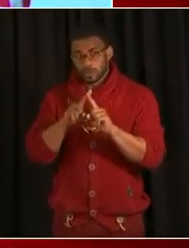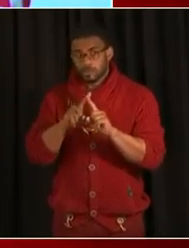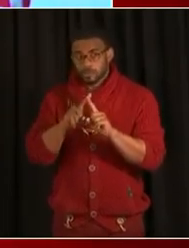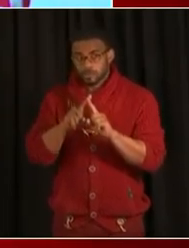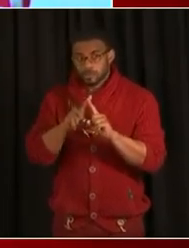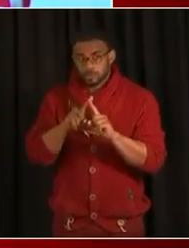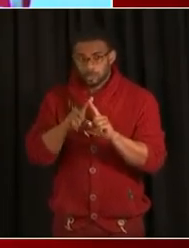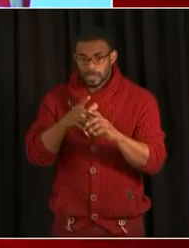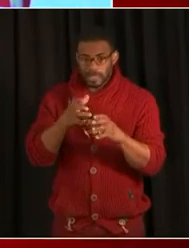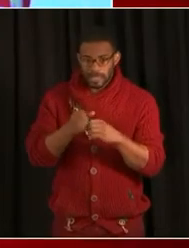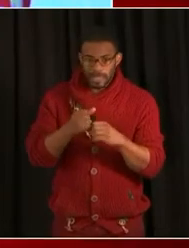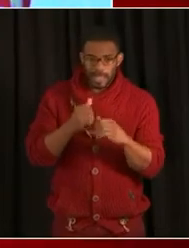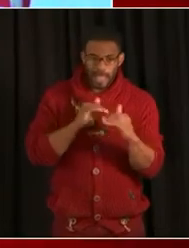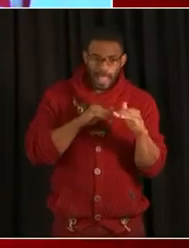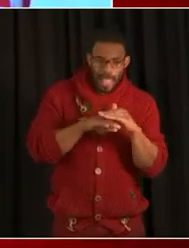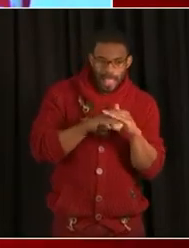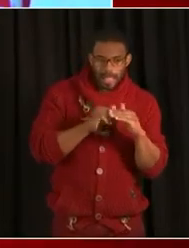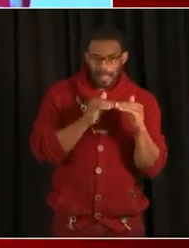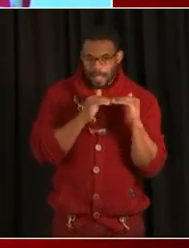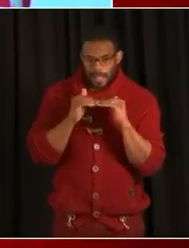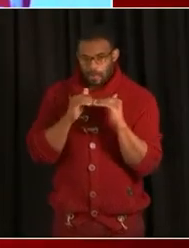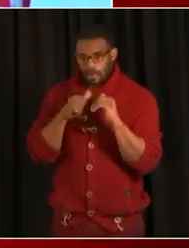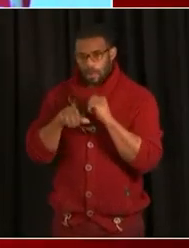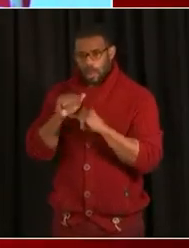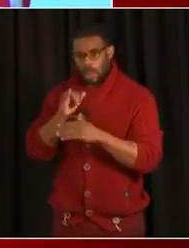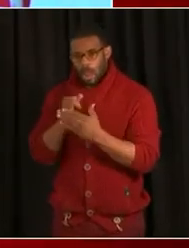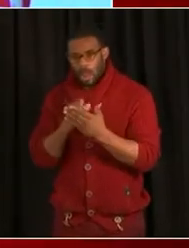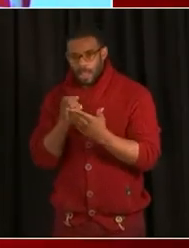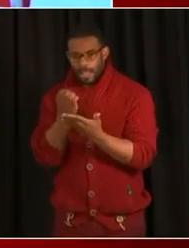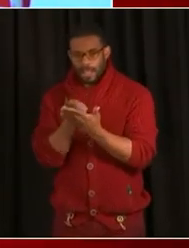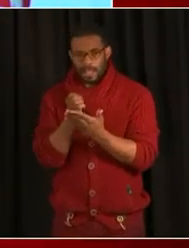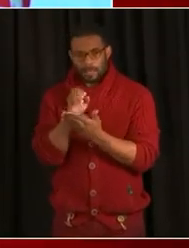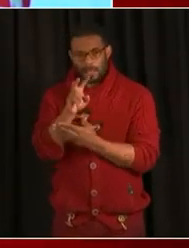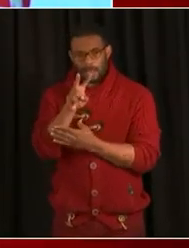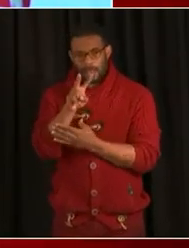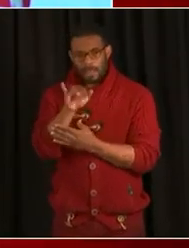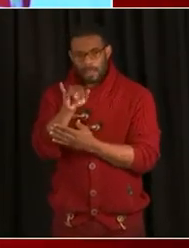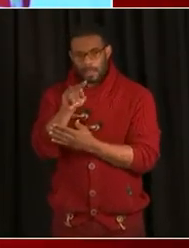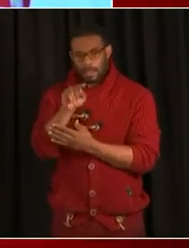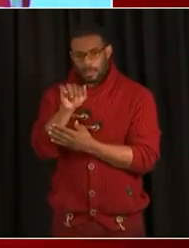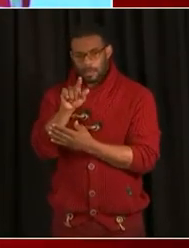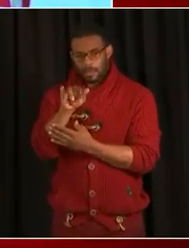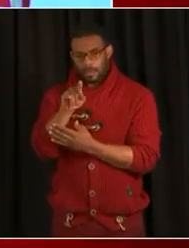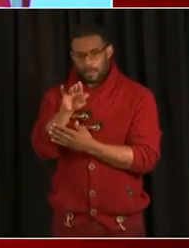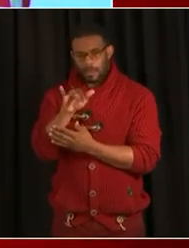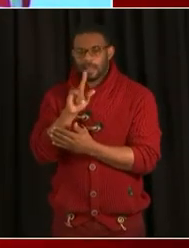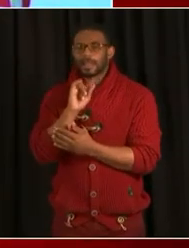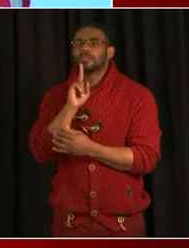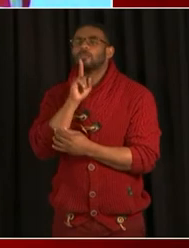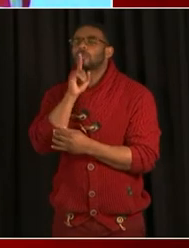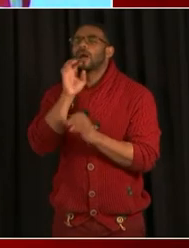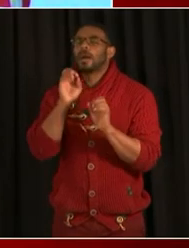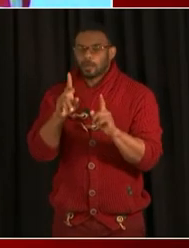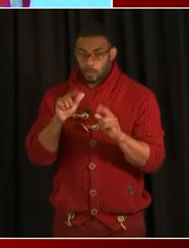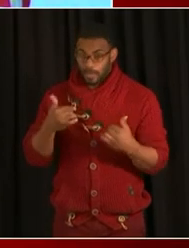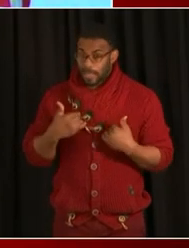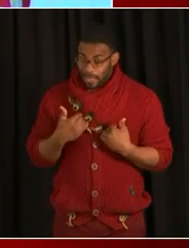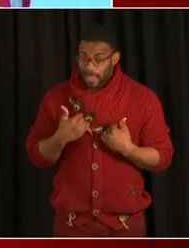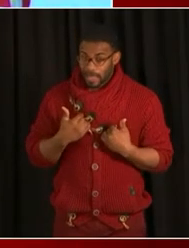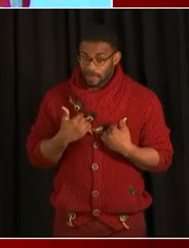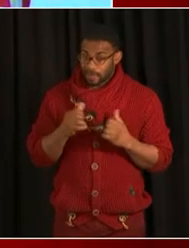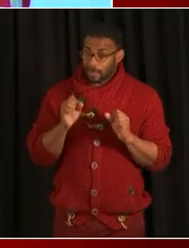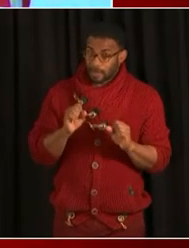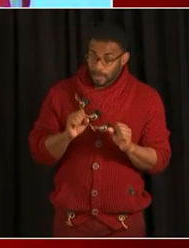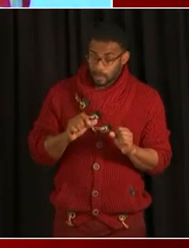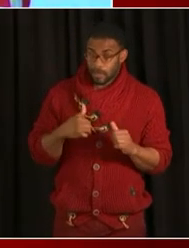engage access and equity alongside the arts and economic vitality is a real opportunity. And we have the